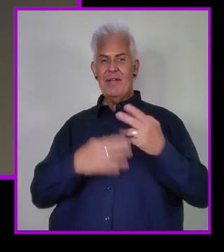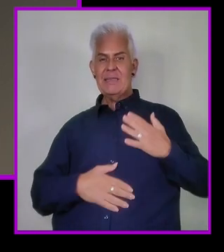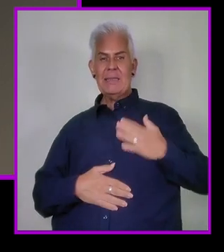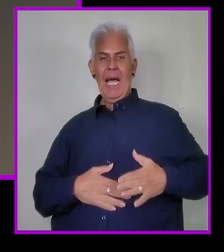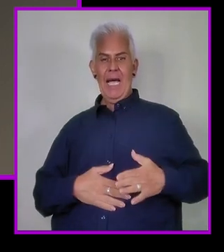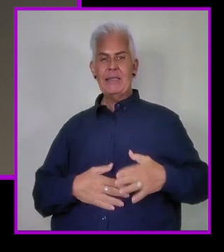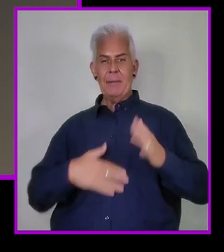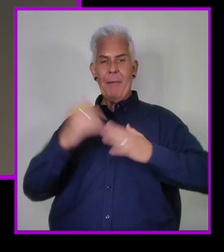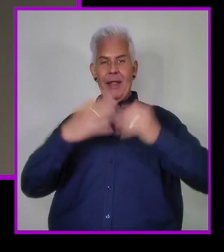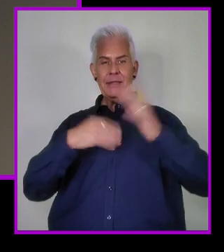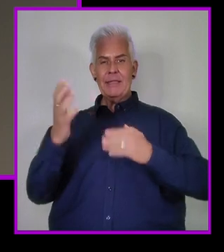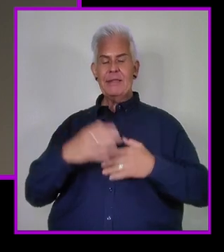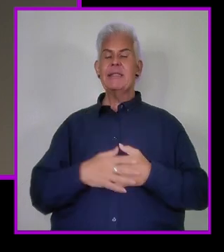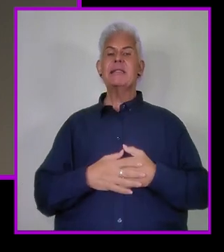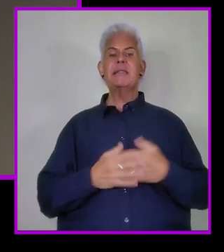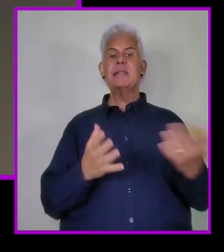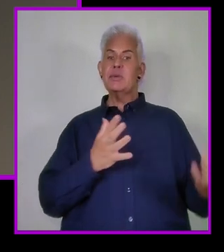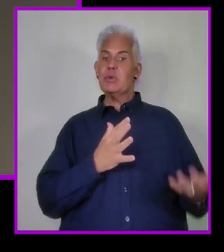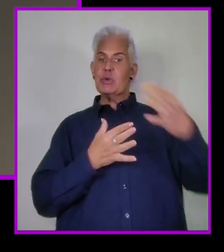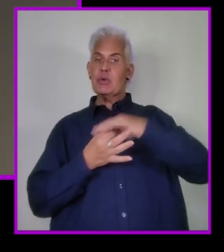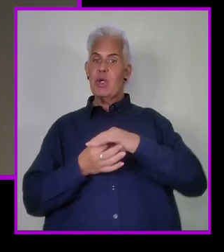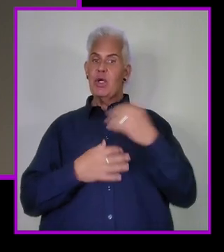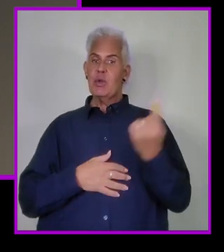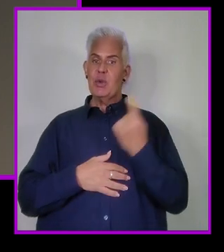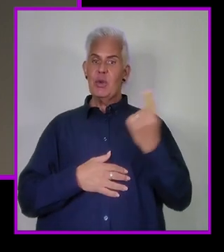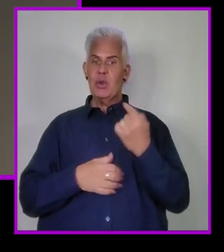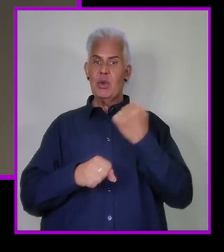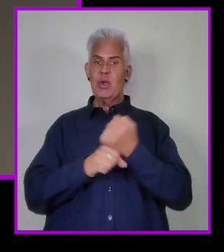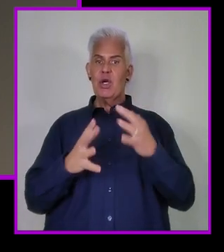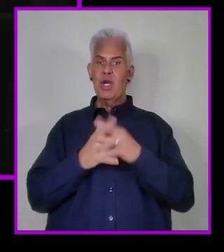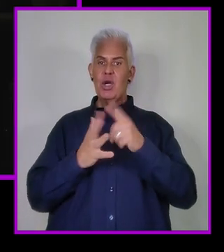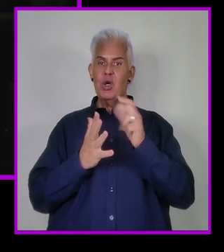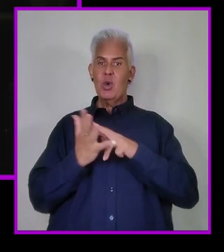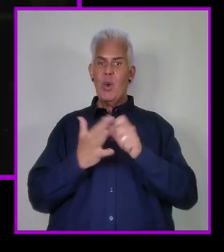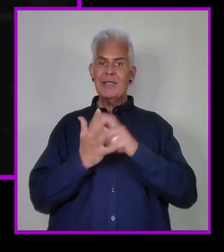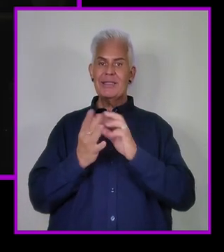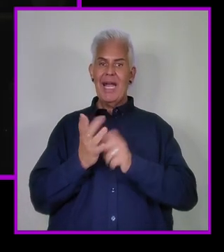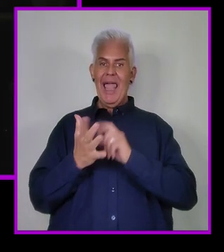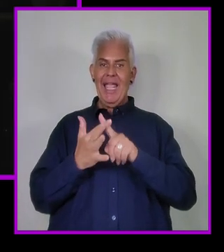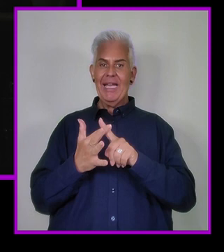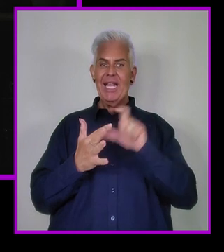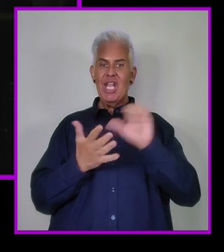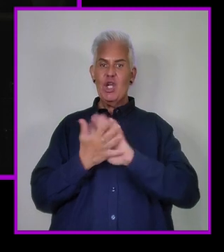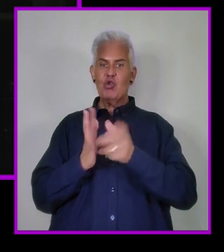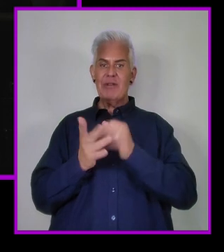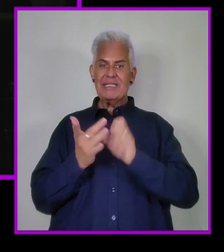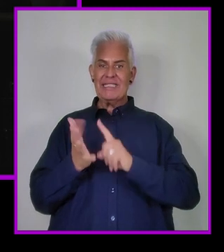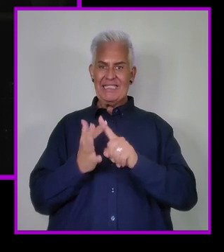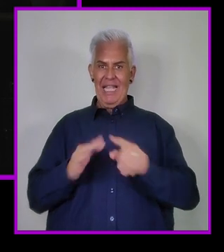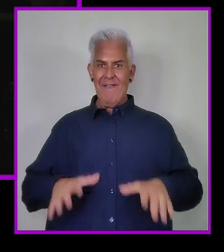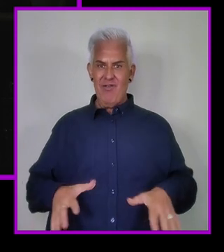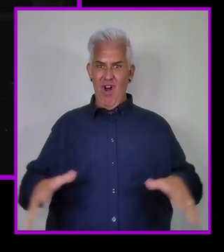Royal Festival Hall. And we were joined by Gwendolyn Christie, the actress. Big frock. In a